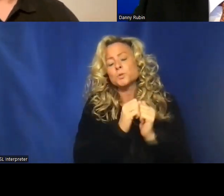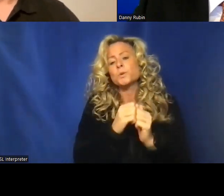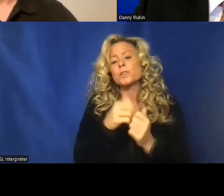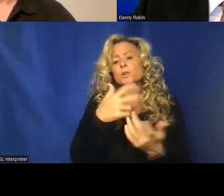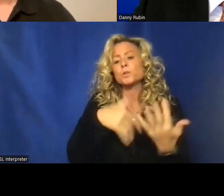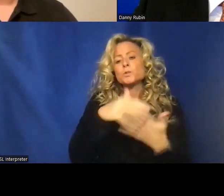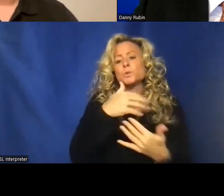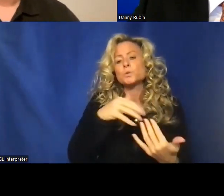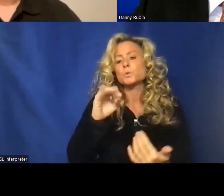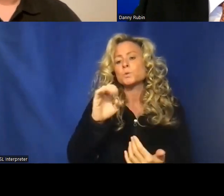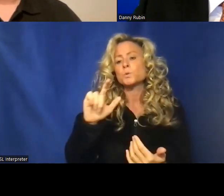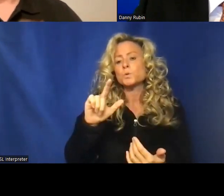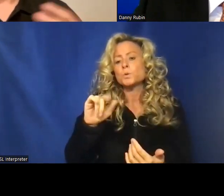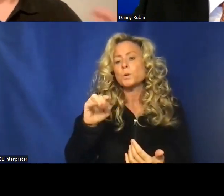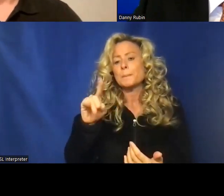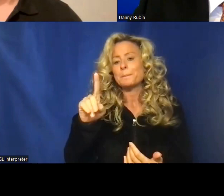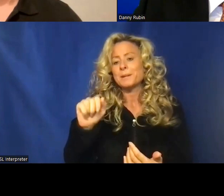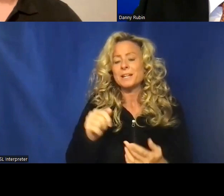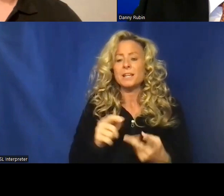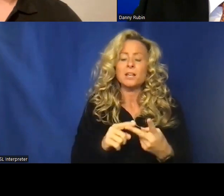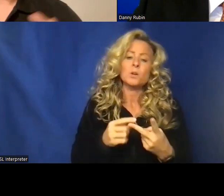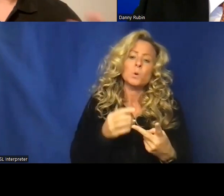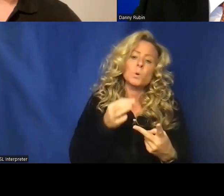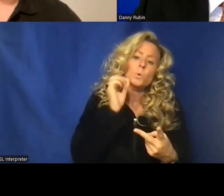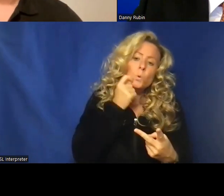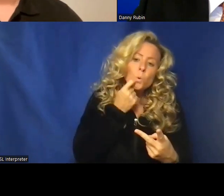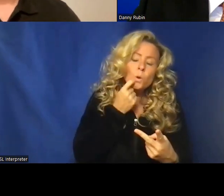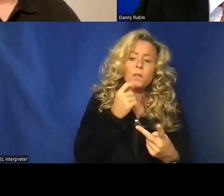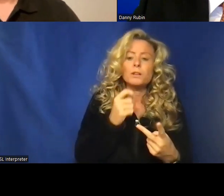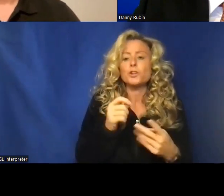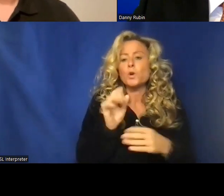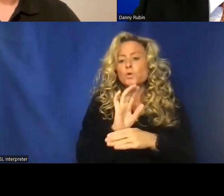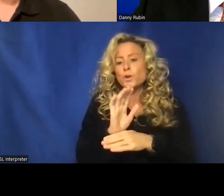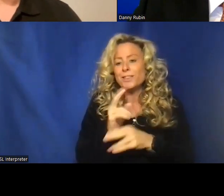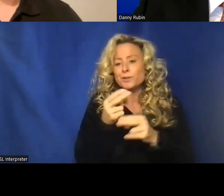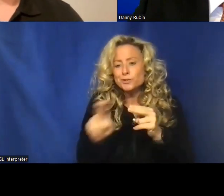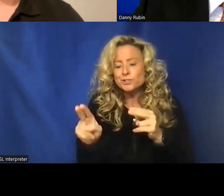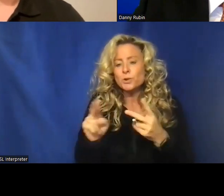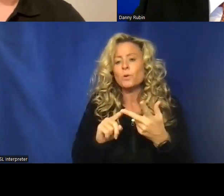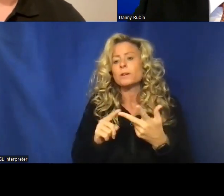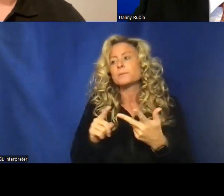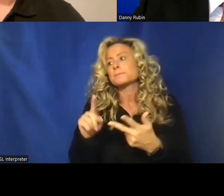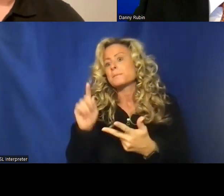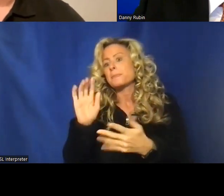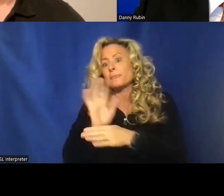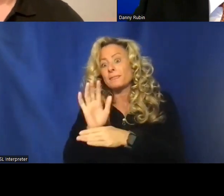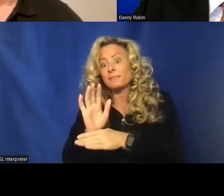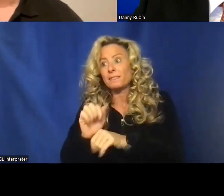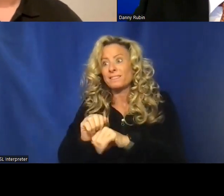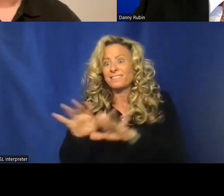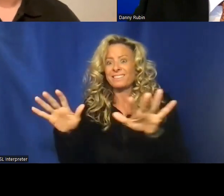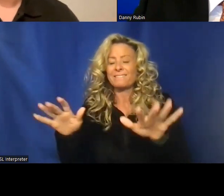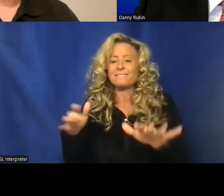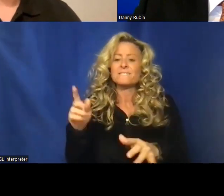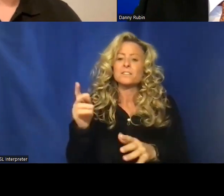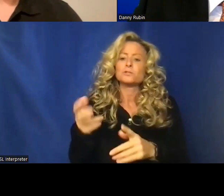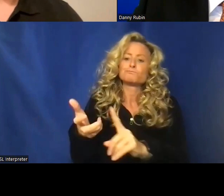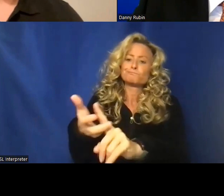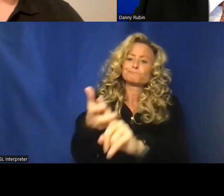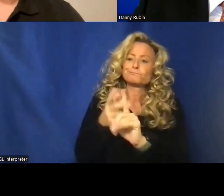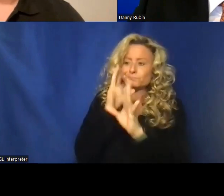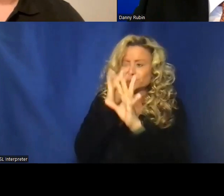We have folks who are experts in creating cool trailers and creating cool videos that we can put out to entice people